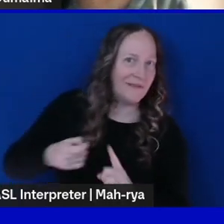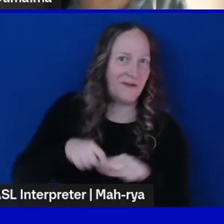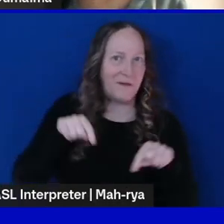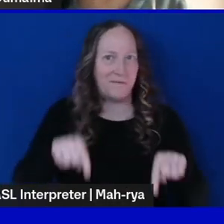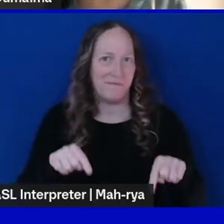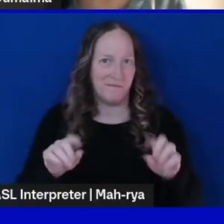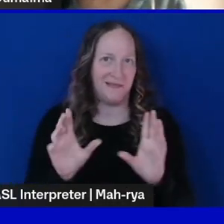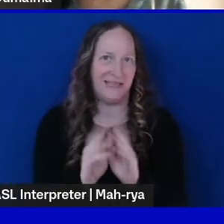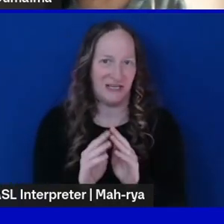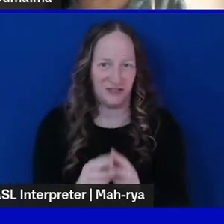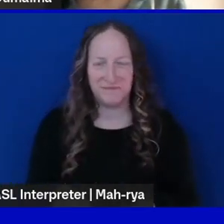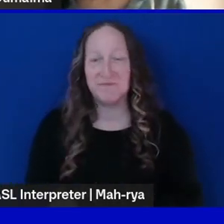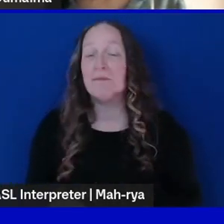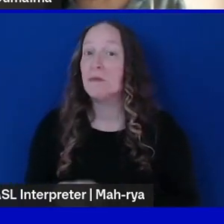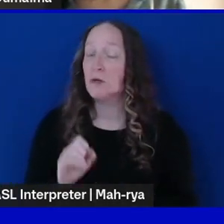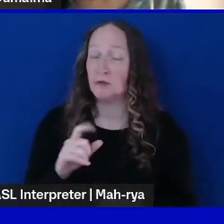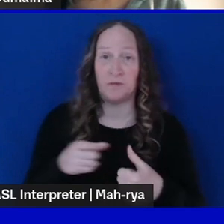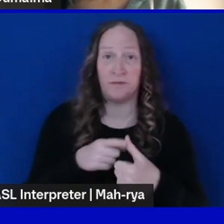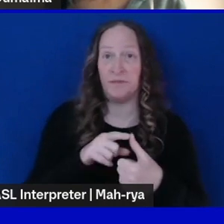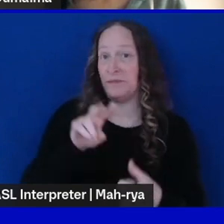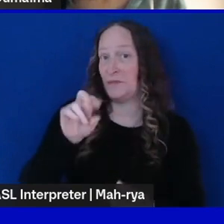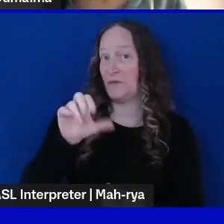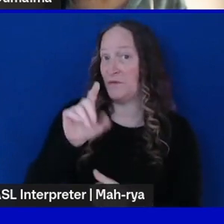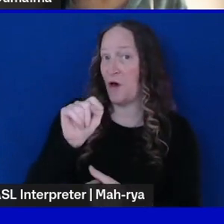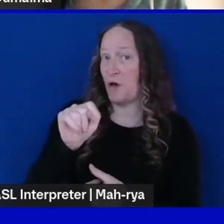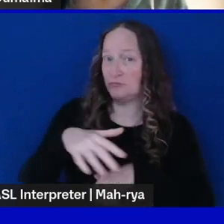So starting with the Vault overview,